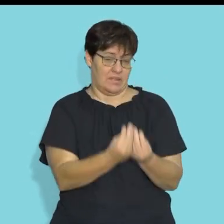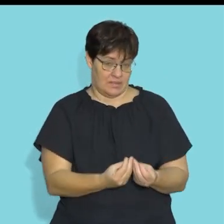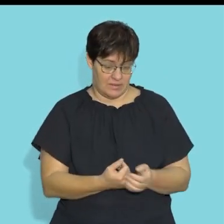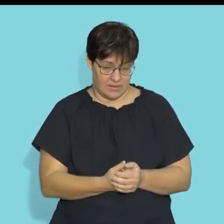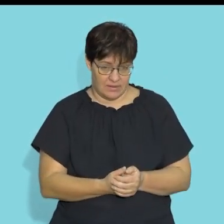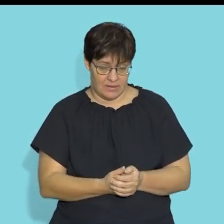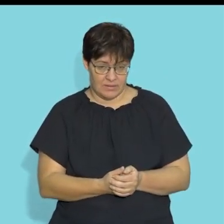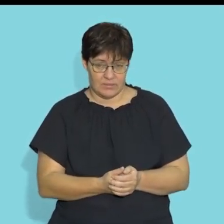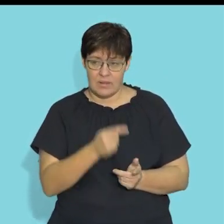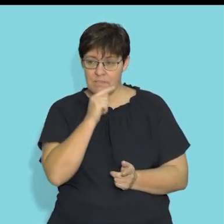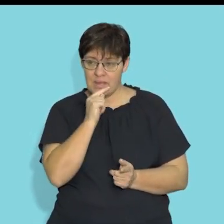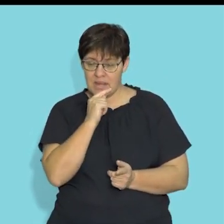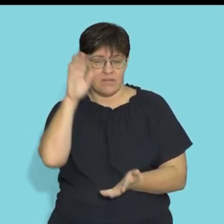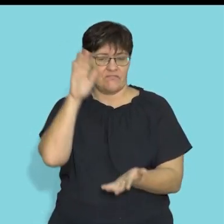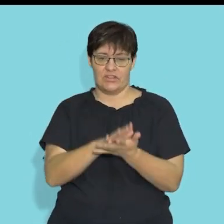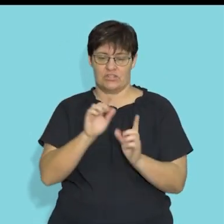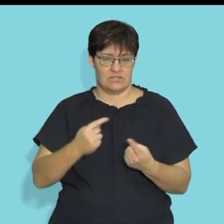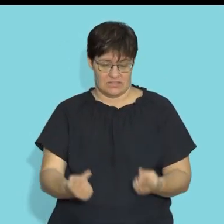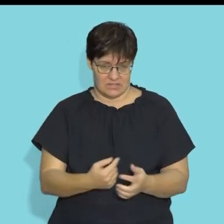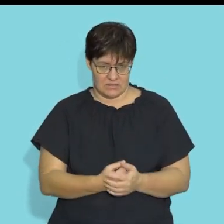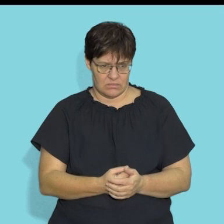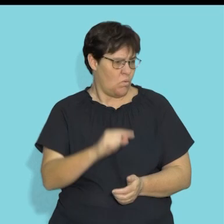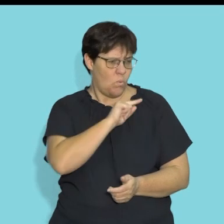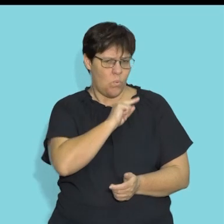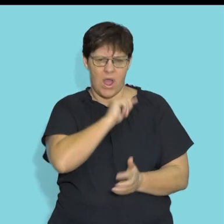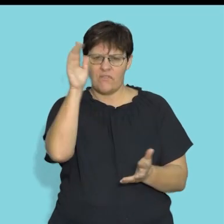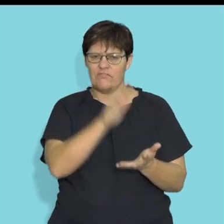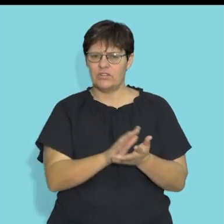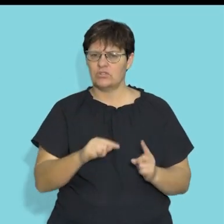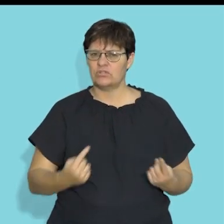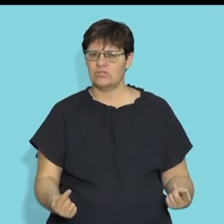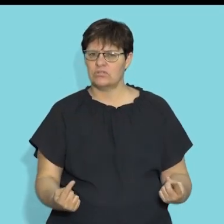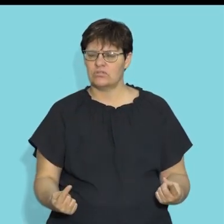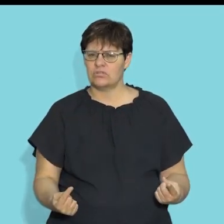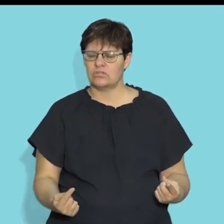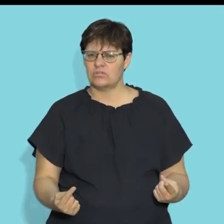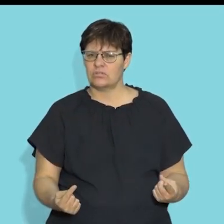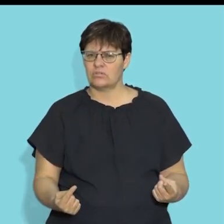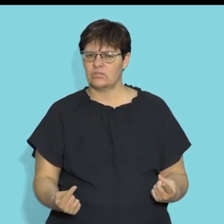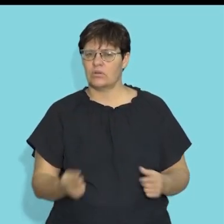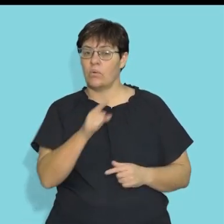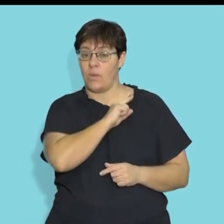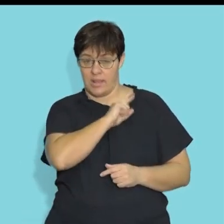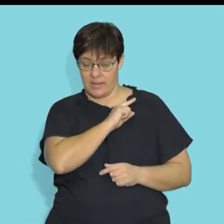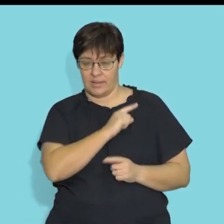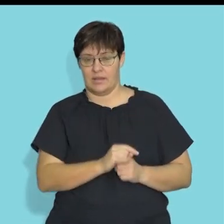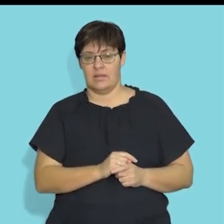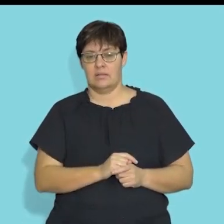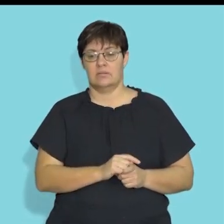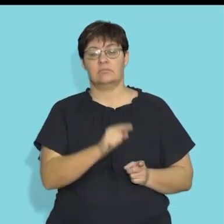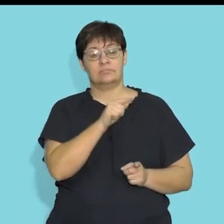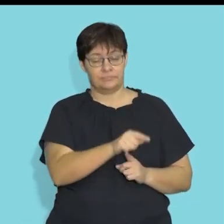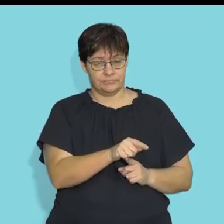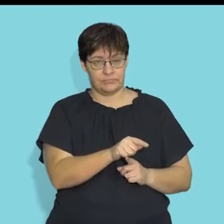this reaction will not finish. Why will this reaction not finish? It will not finish because